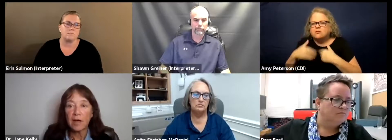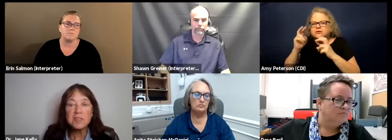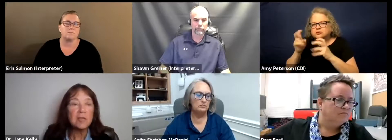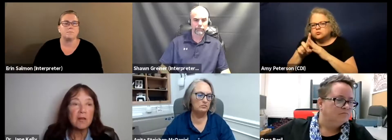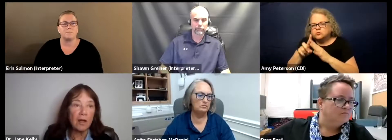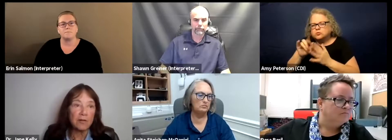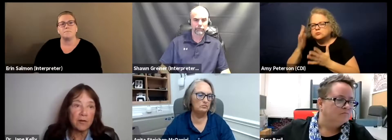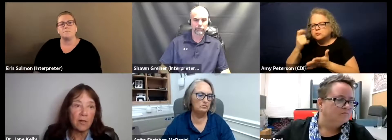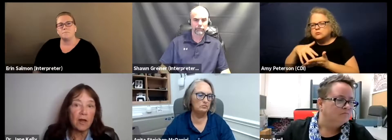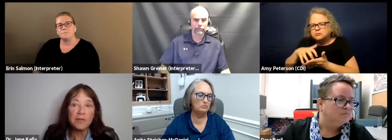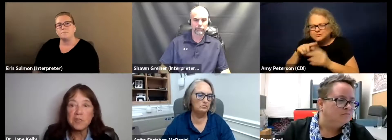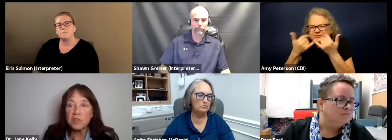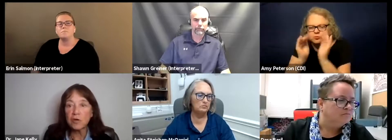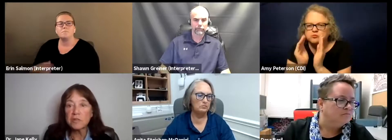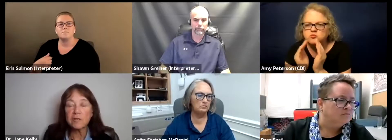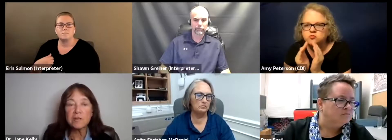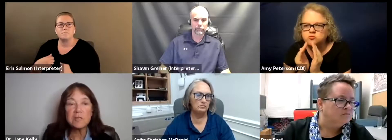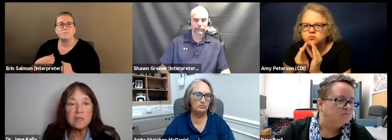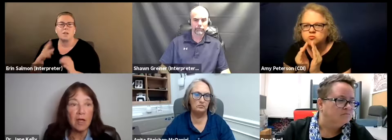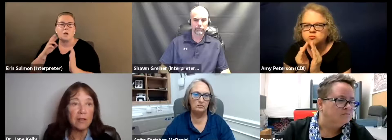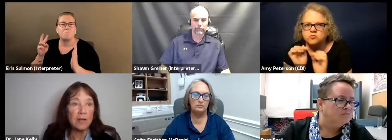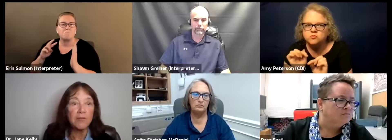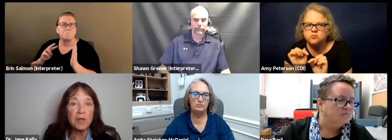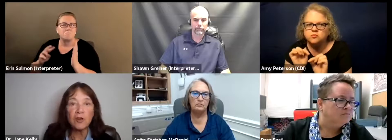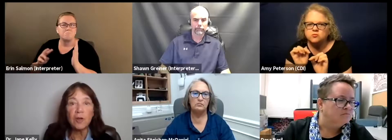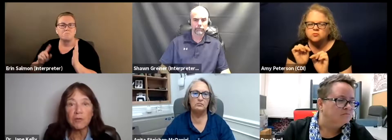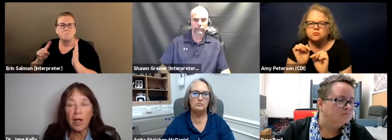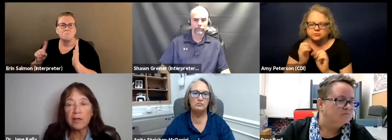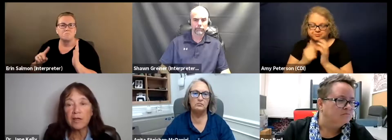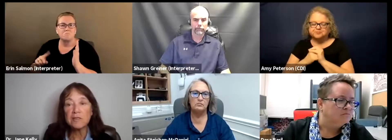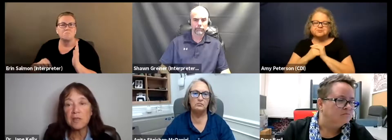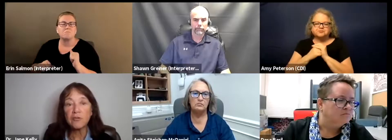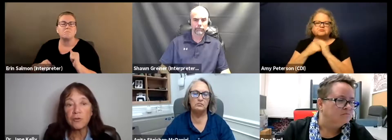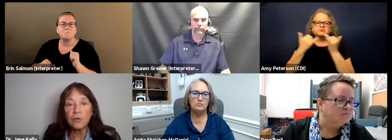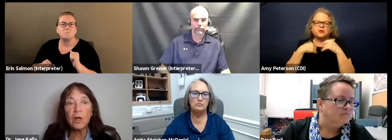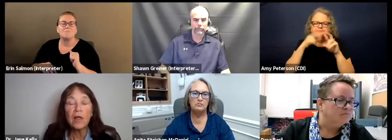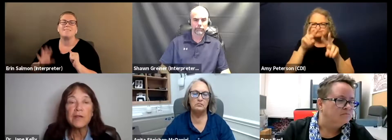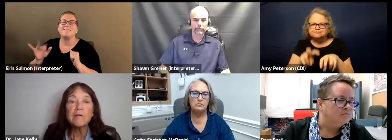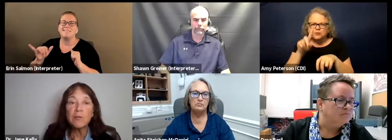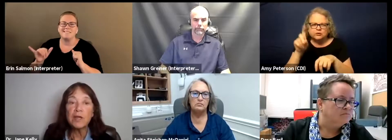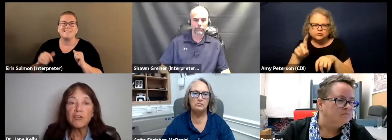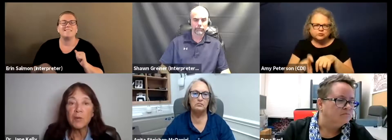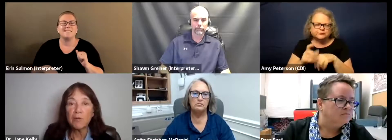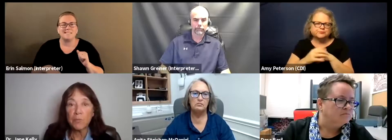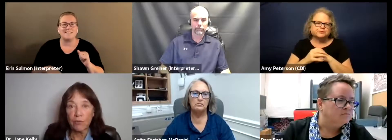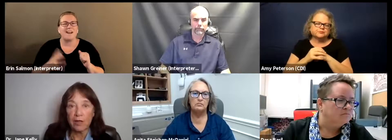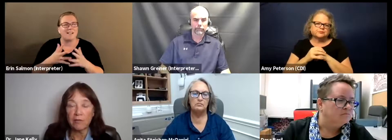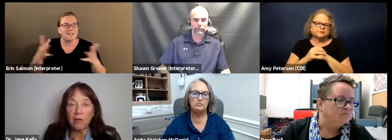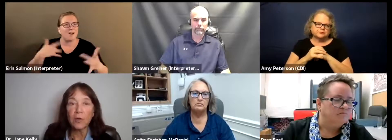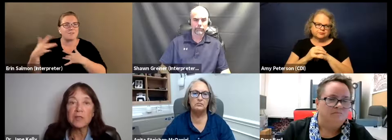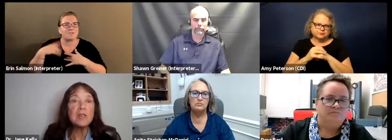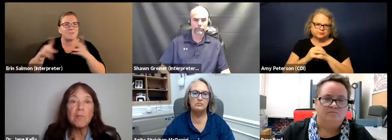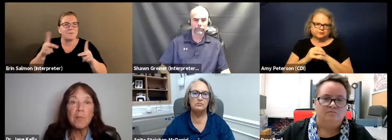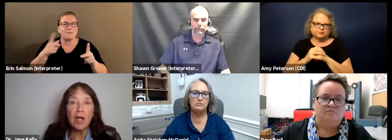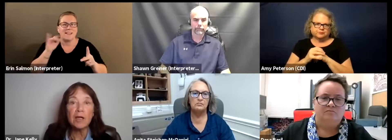Well, I see there are a lot of concerns that this is not, the information I'm providing is not true. The information I'm providing,